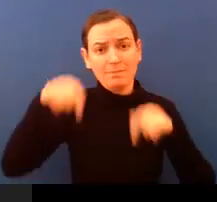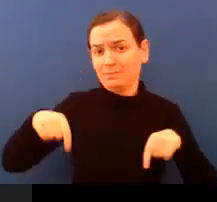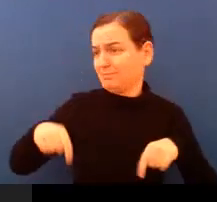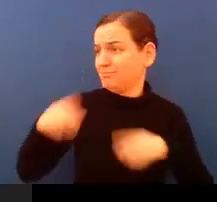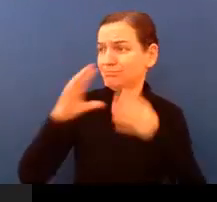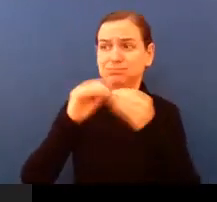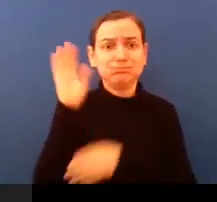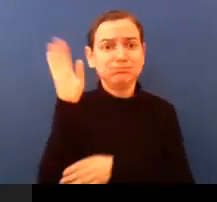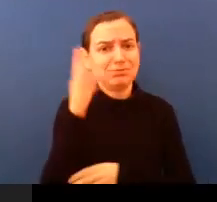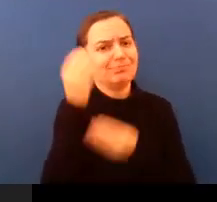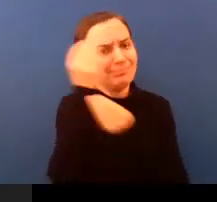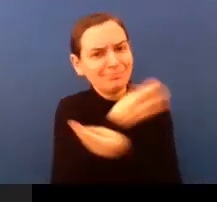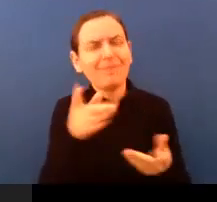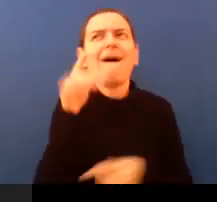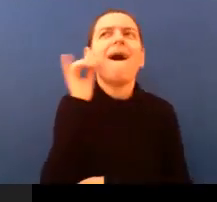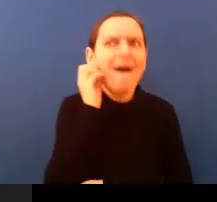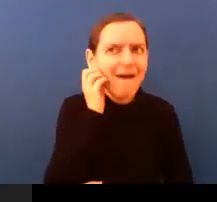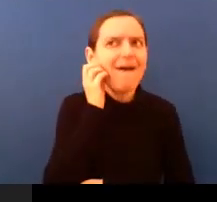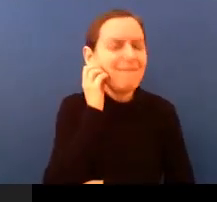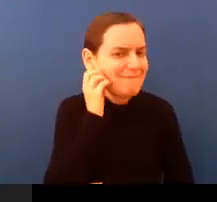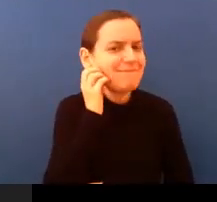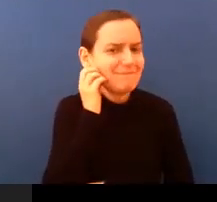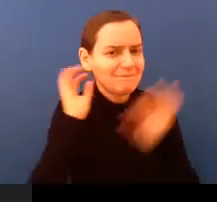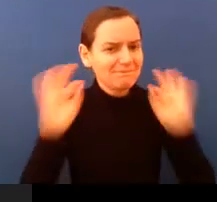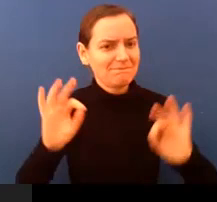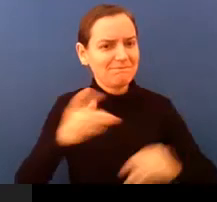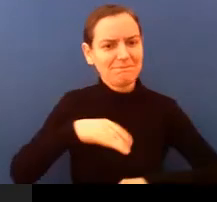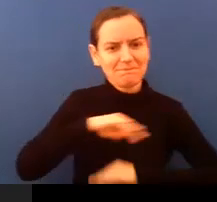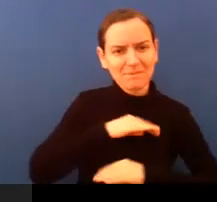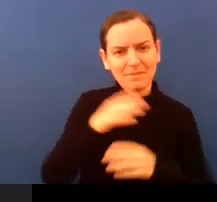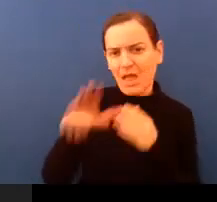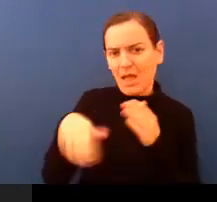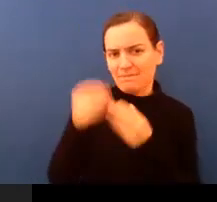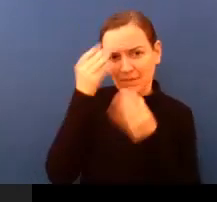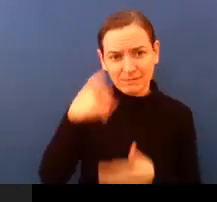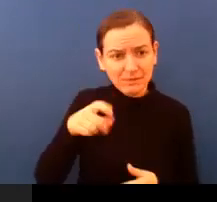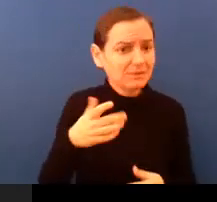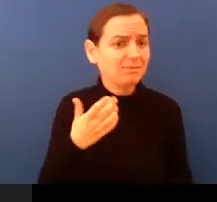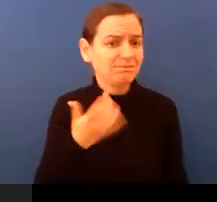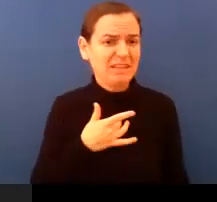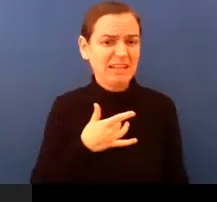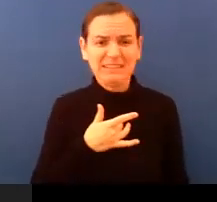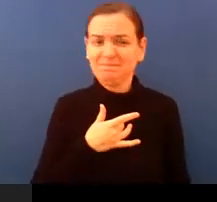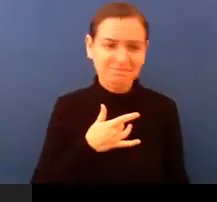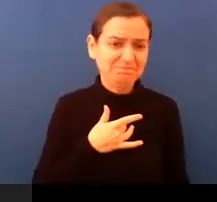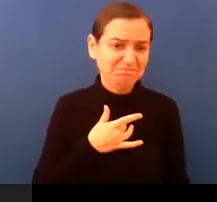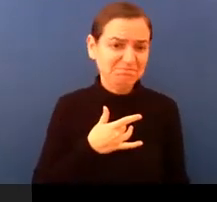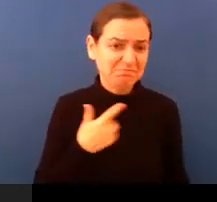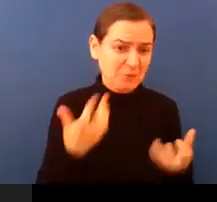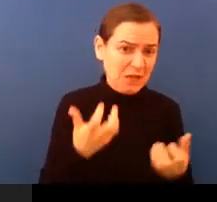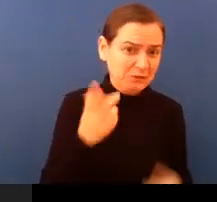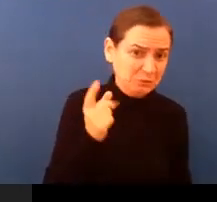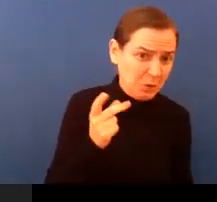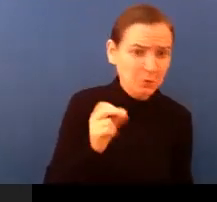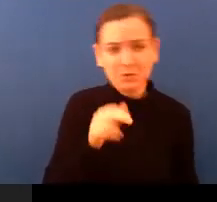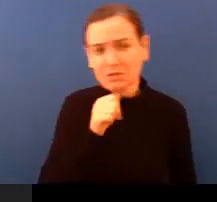tool that I want to work to on when I've done my orientation and mobility training. And it might be something you